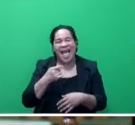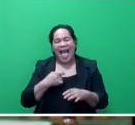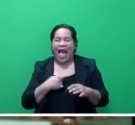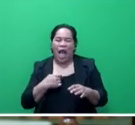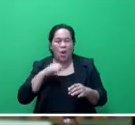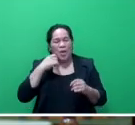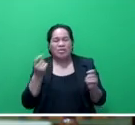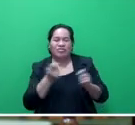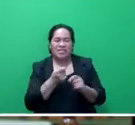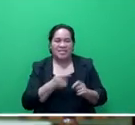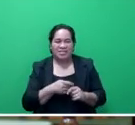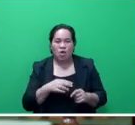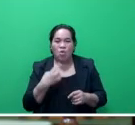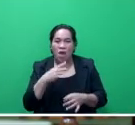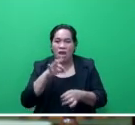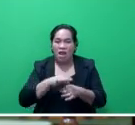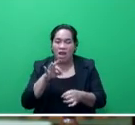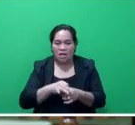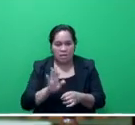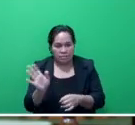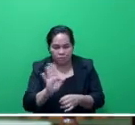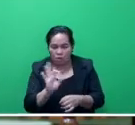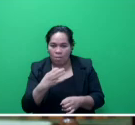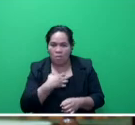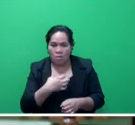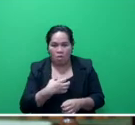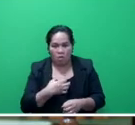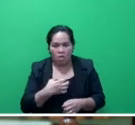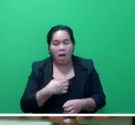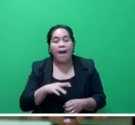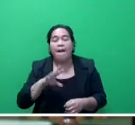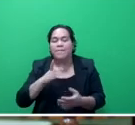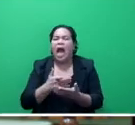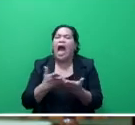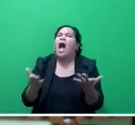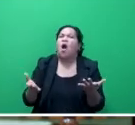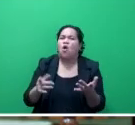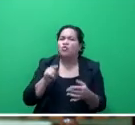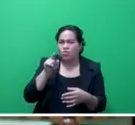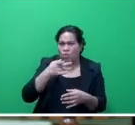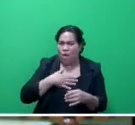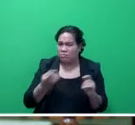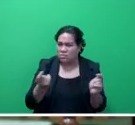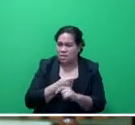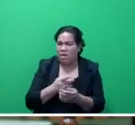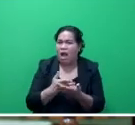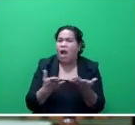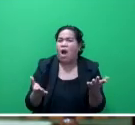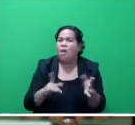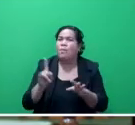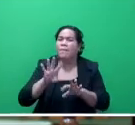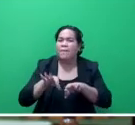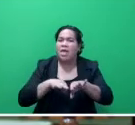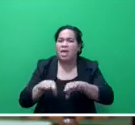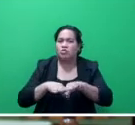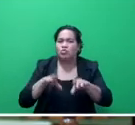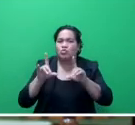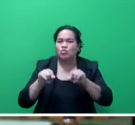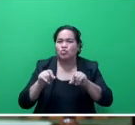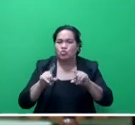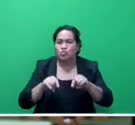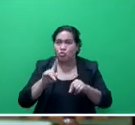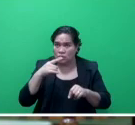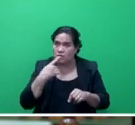sir. Transparency cuts both ways, and Fijians deserve to know how every political party actually plans to do what they say they will